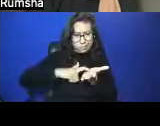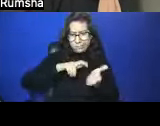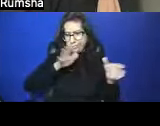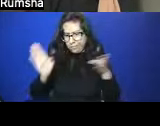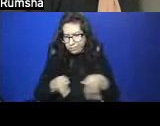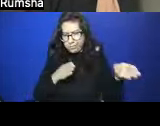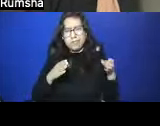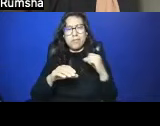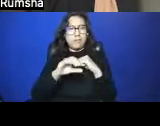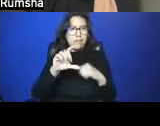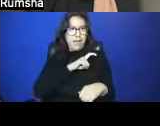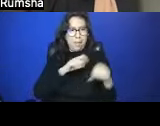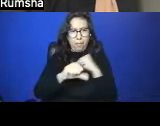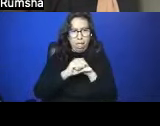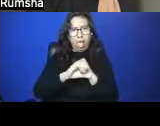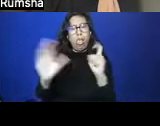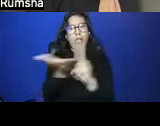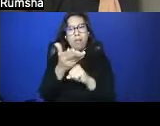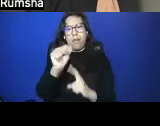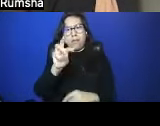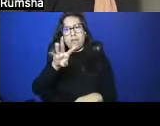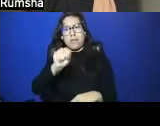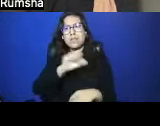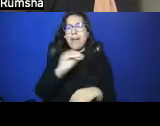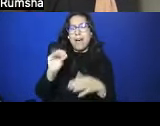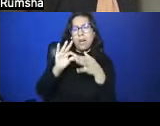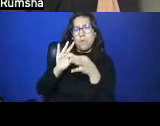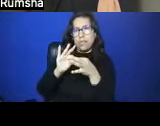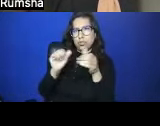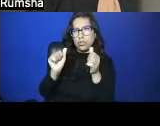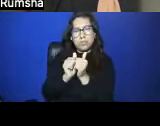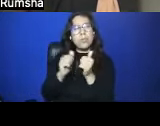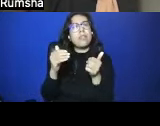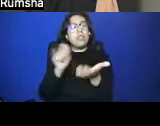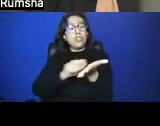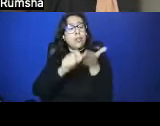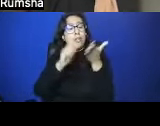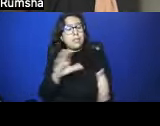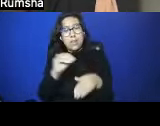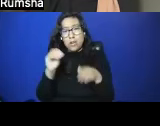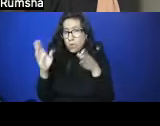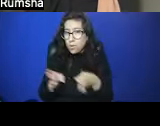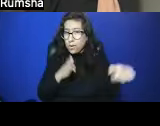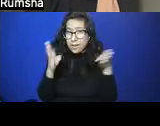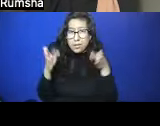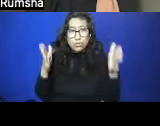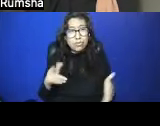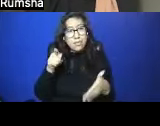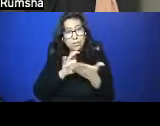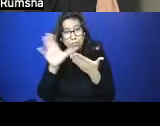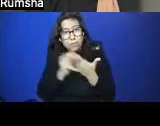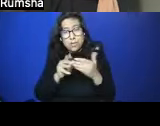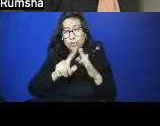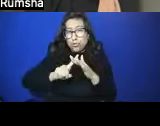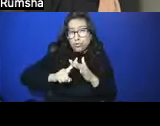locally and building relationships between journalists and organizers. This curriculum is just the starting point to our trainings